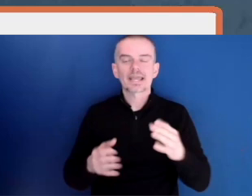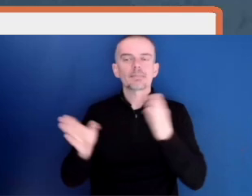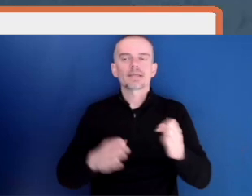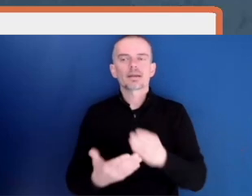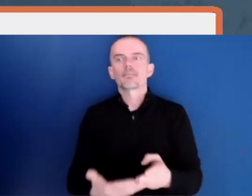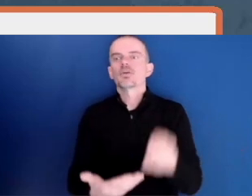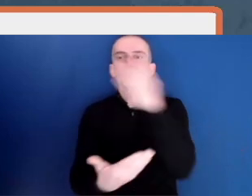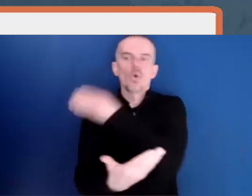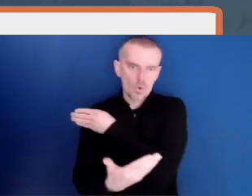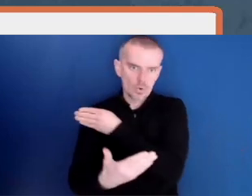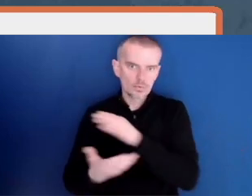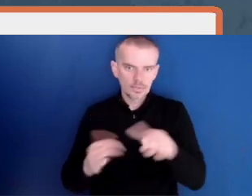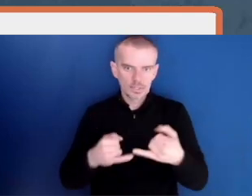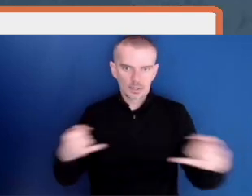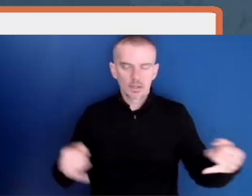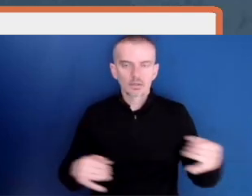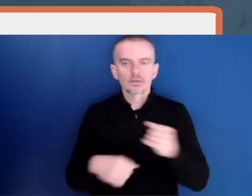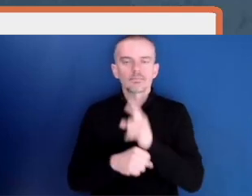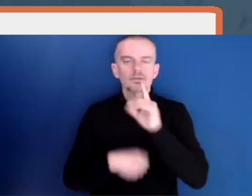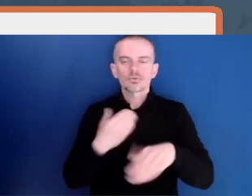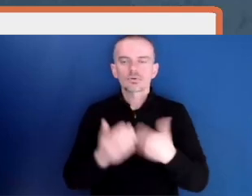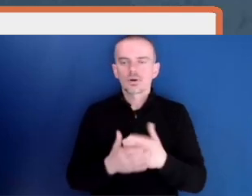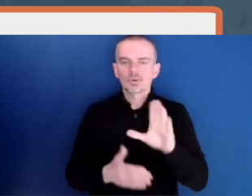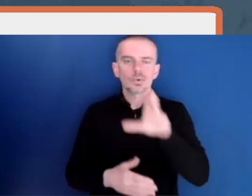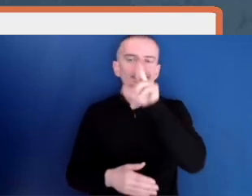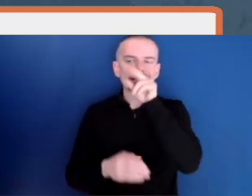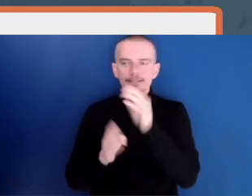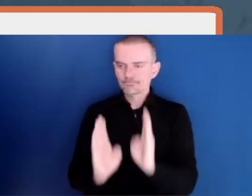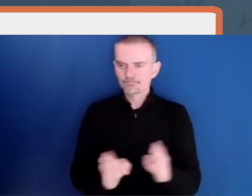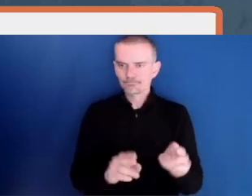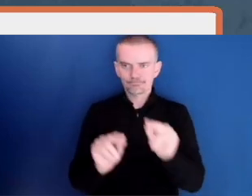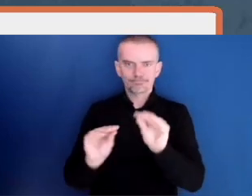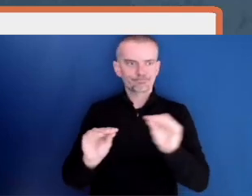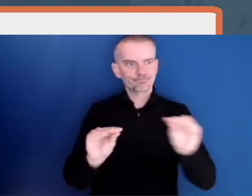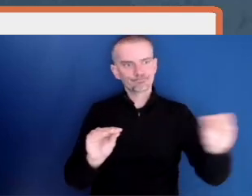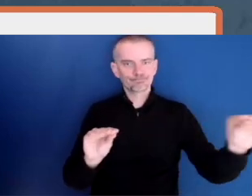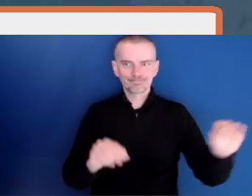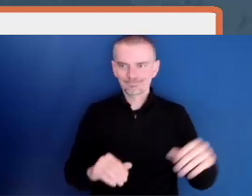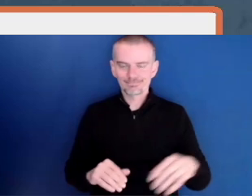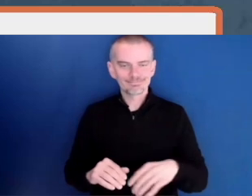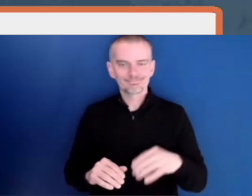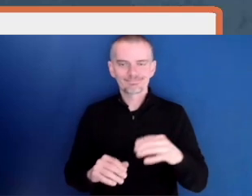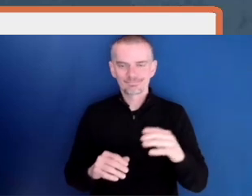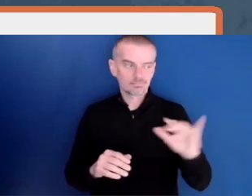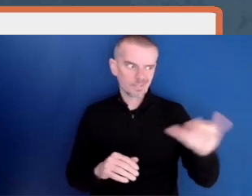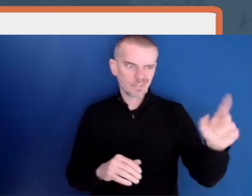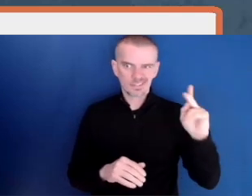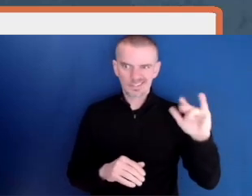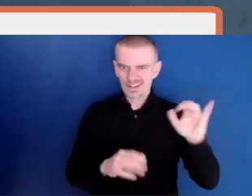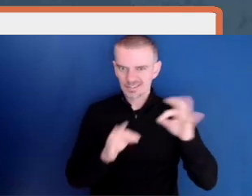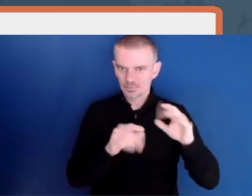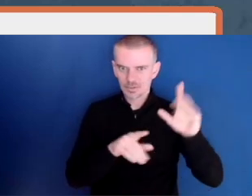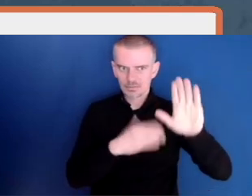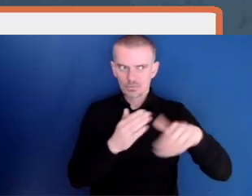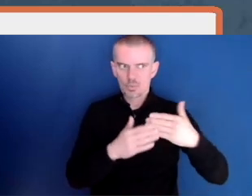making sure that all of your ducks are in a row, just as Kyle was talking about this whole presentation, making sure you have everything in